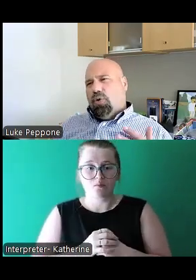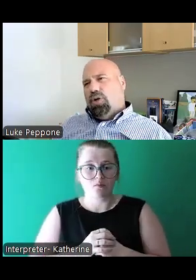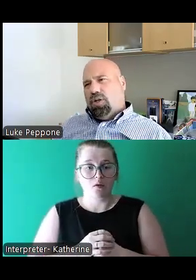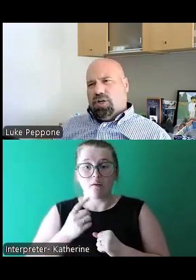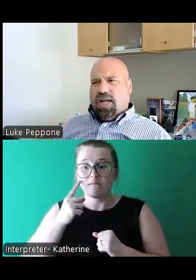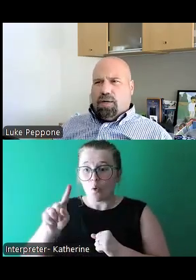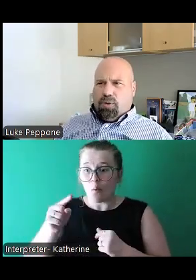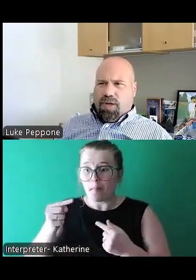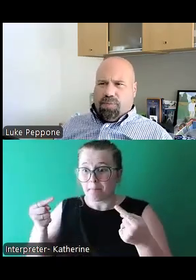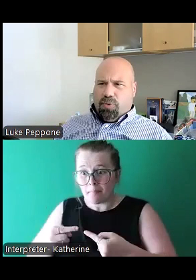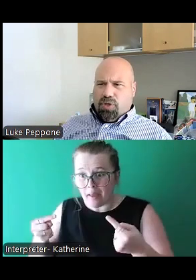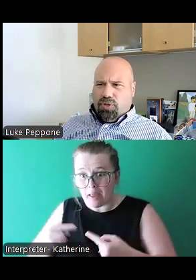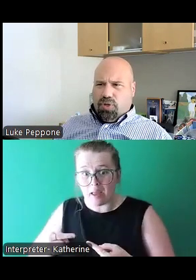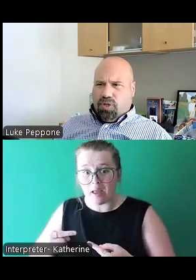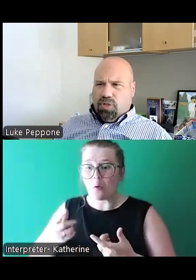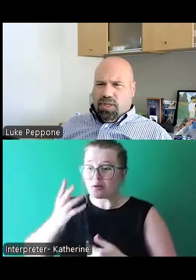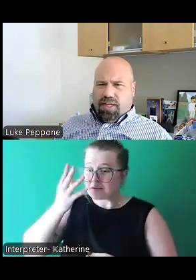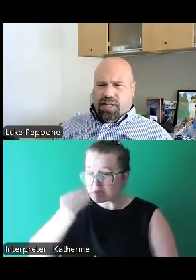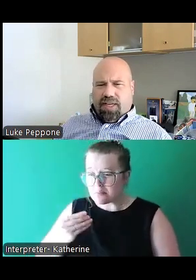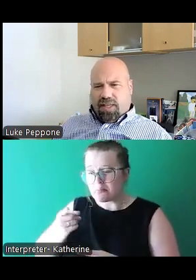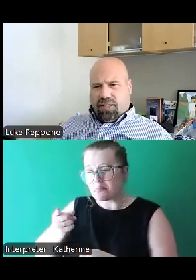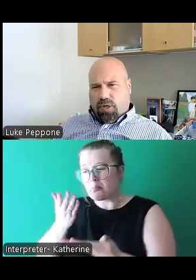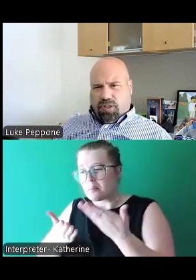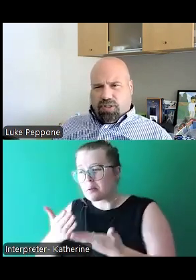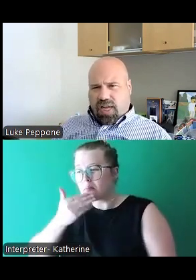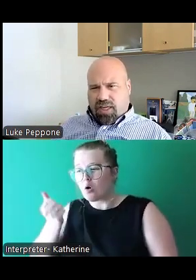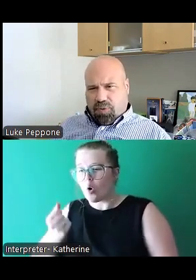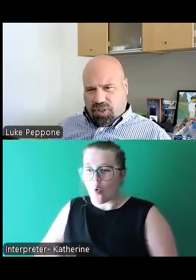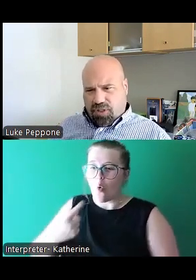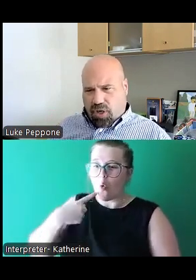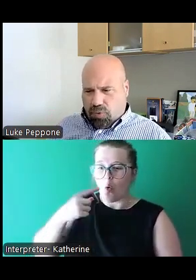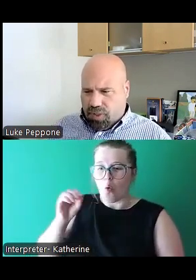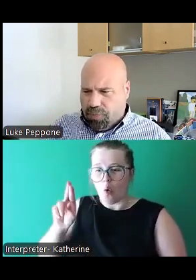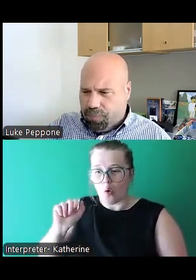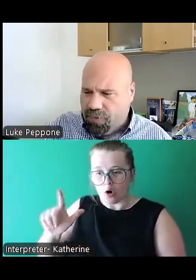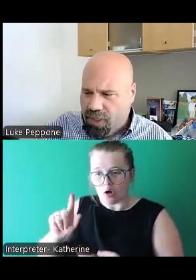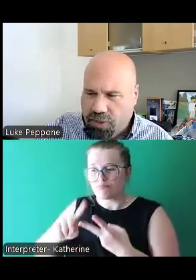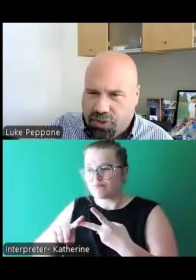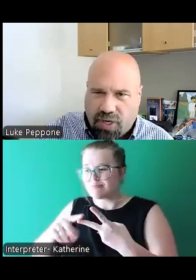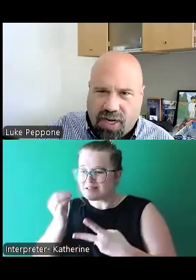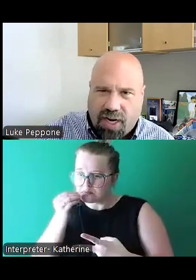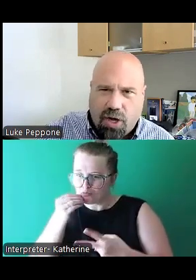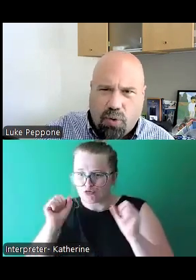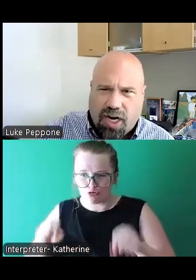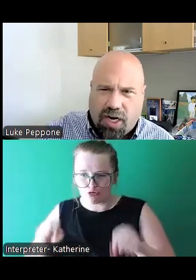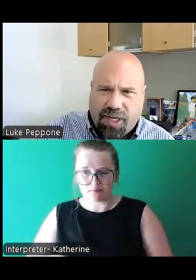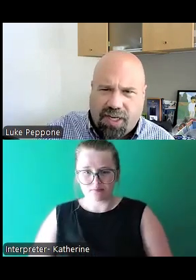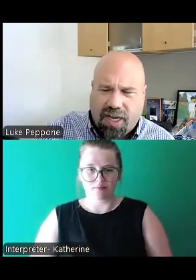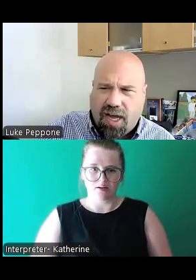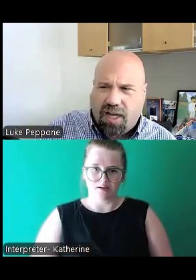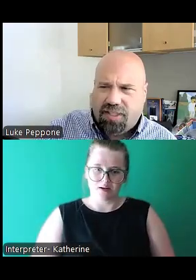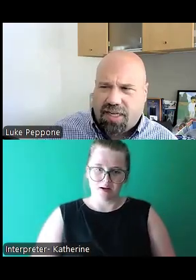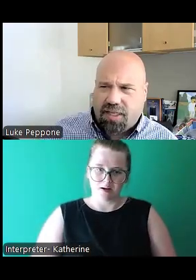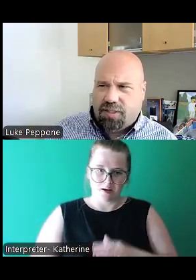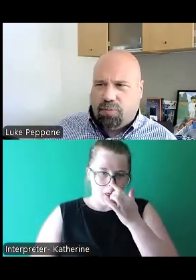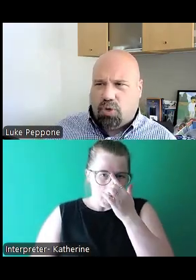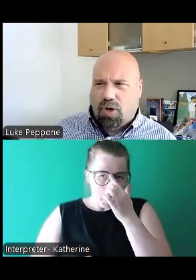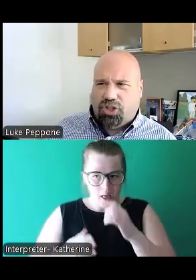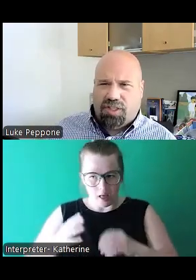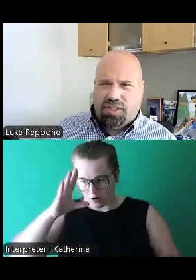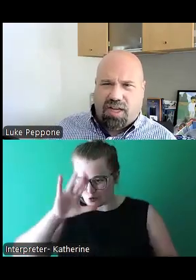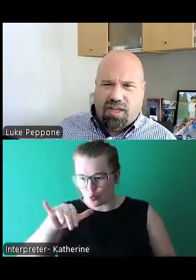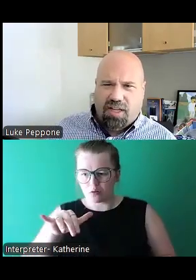An oral or an edible might be more suitable. And again, that's where there's the experts to talk with you. So again, I know we're going to be taking